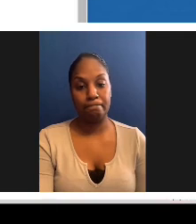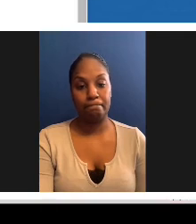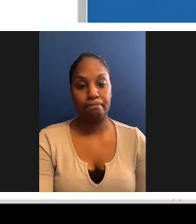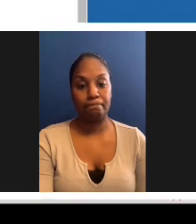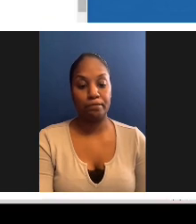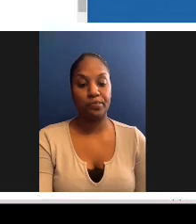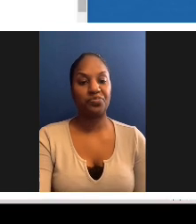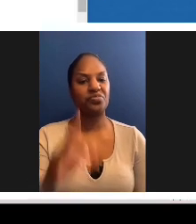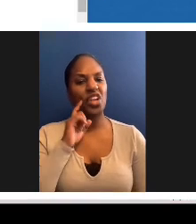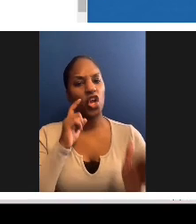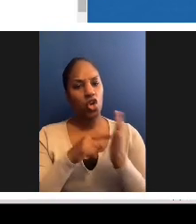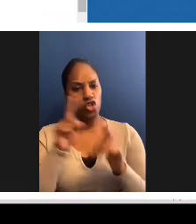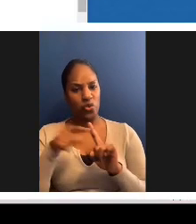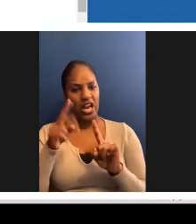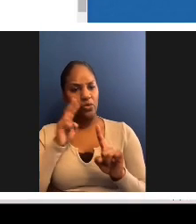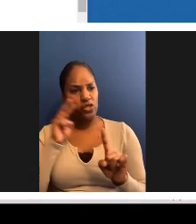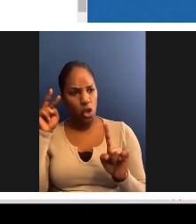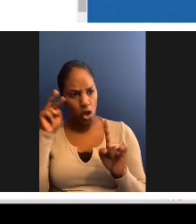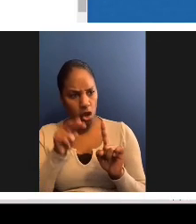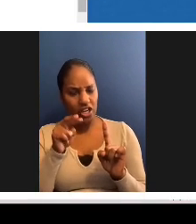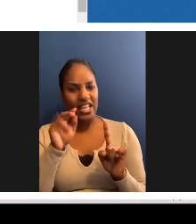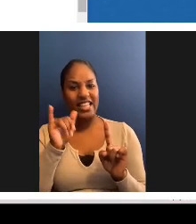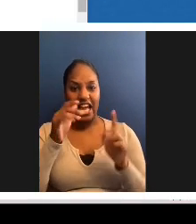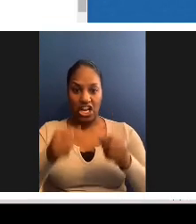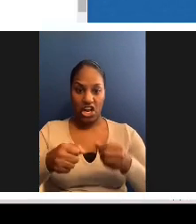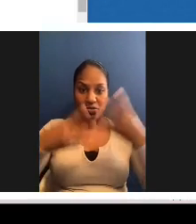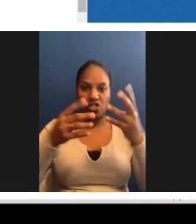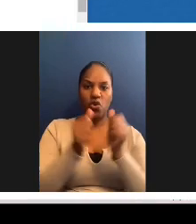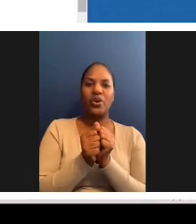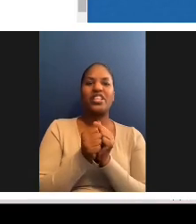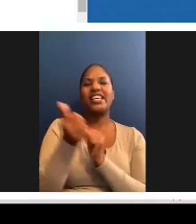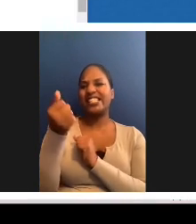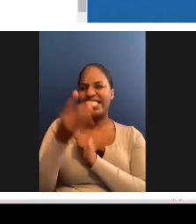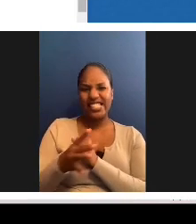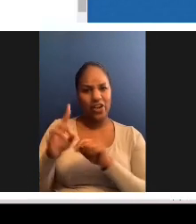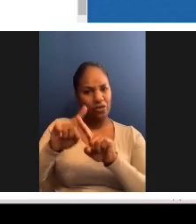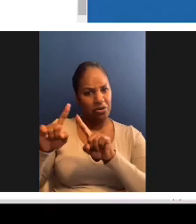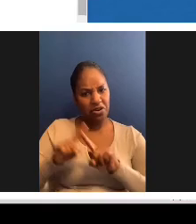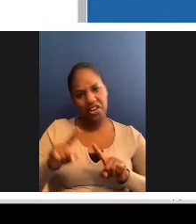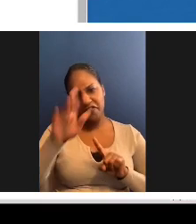I noticed when I was looking at this that it comes up with several campuses.